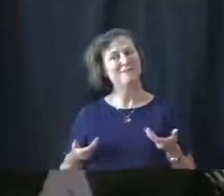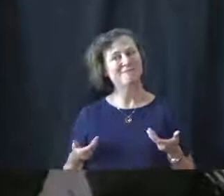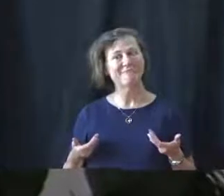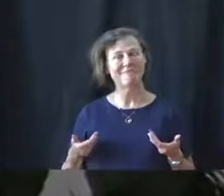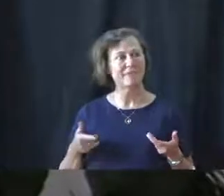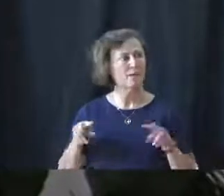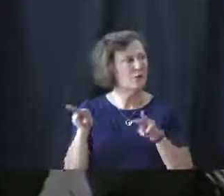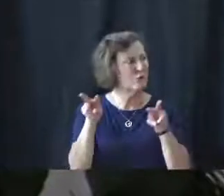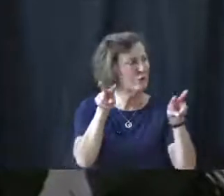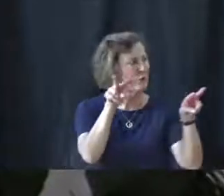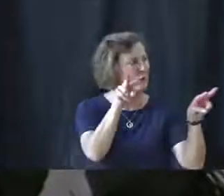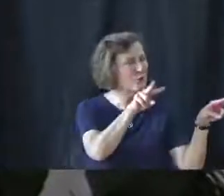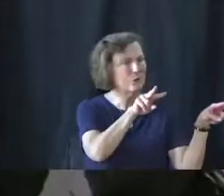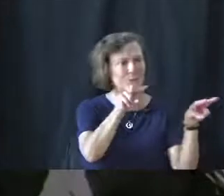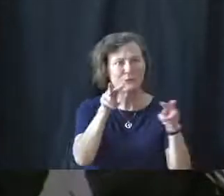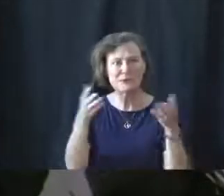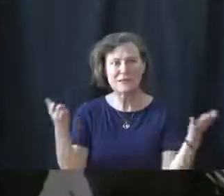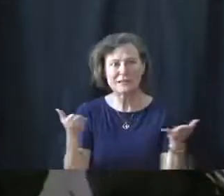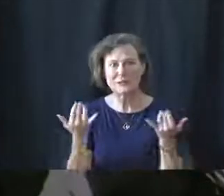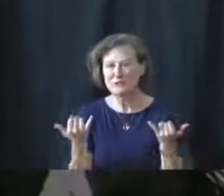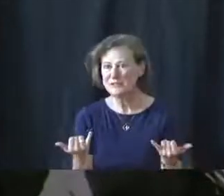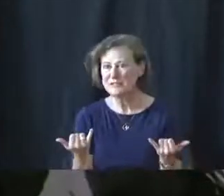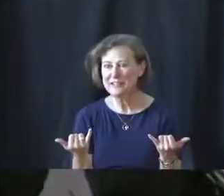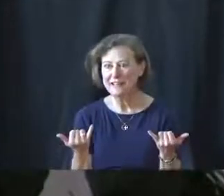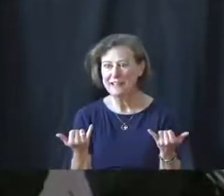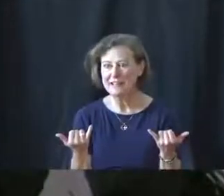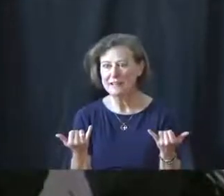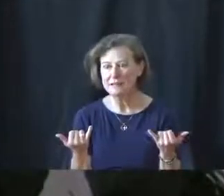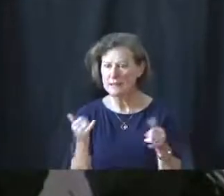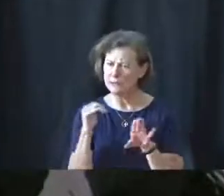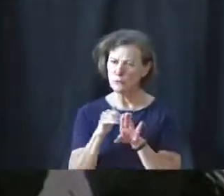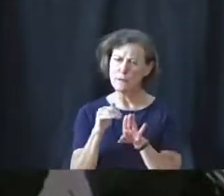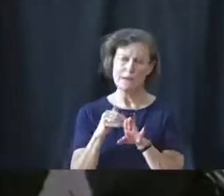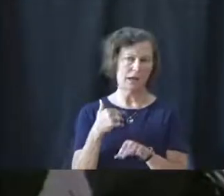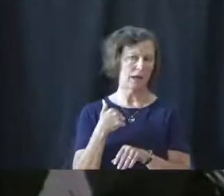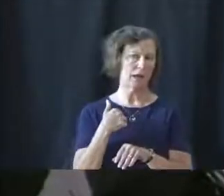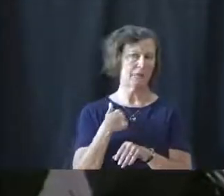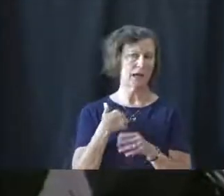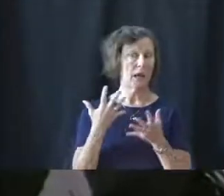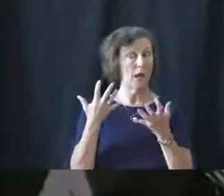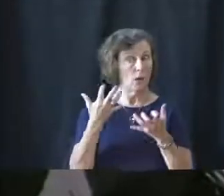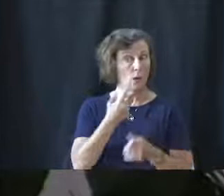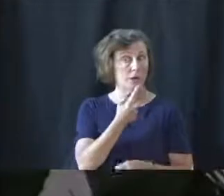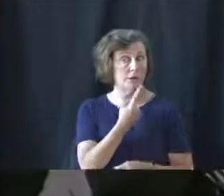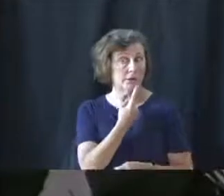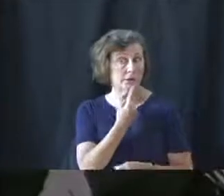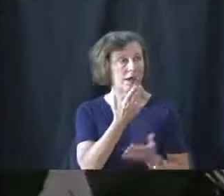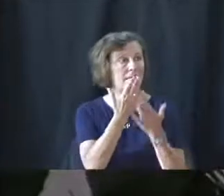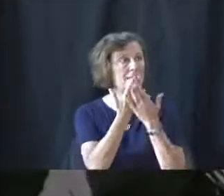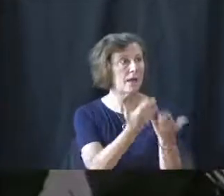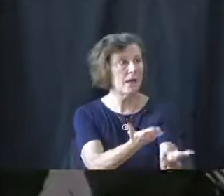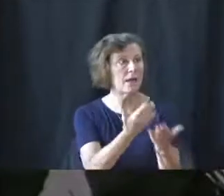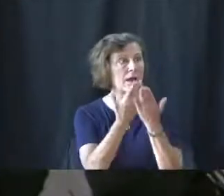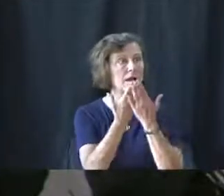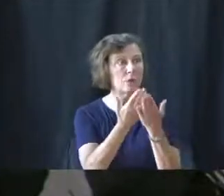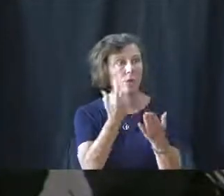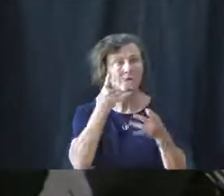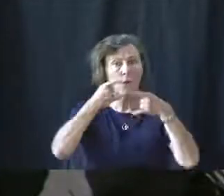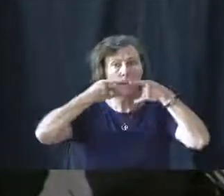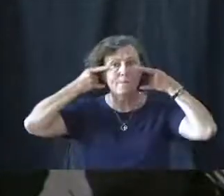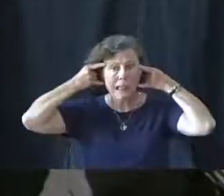looking at you all here today reminds me that I did want to say thank you for wearing your